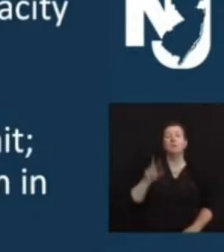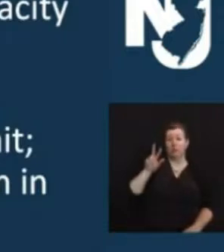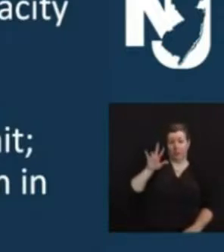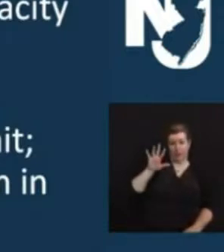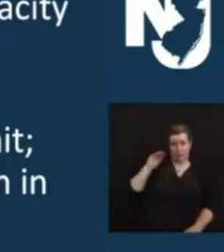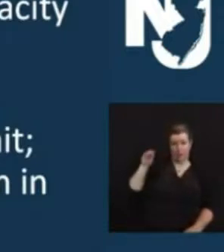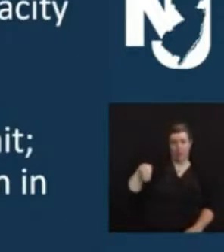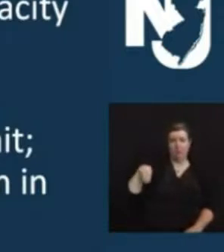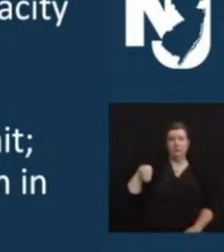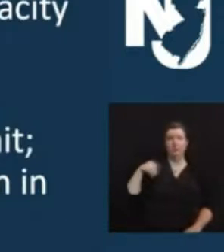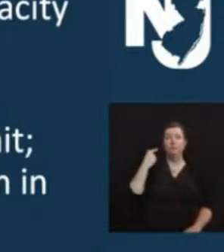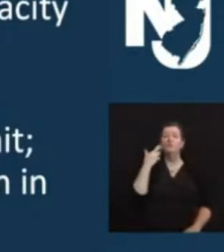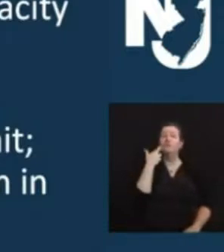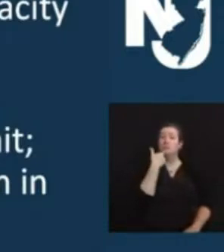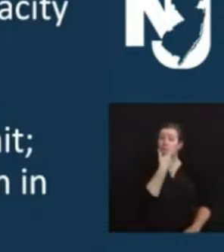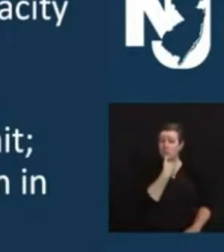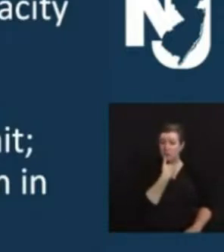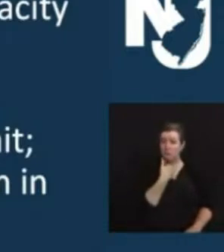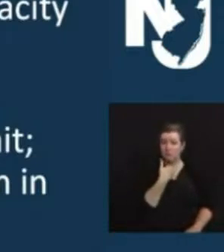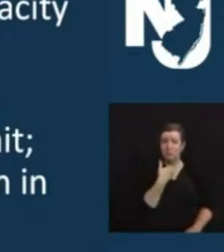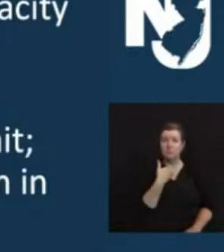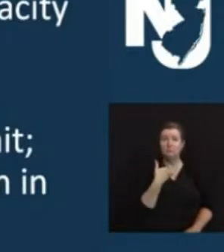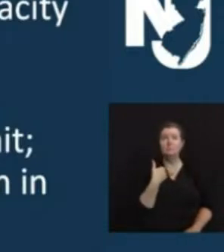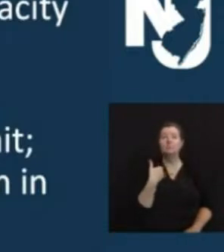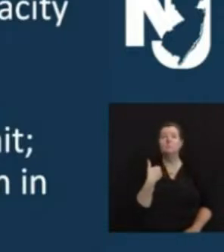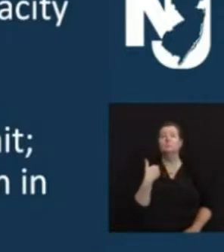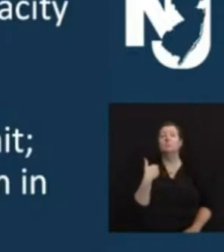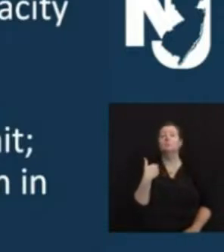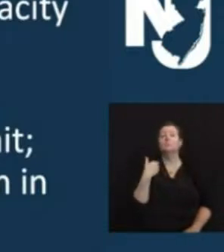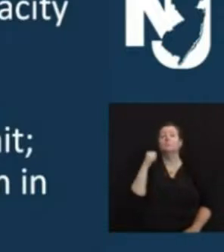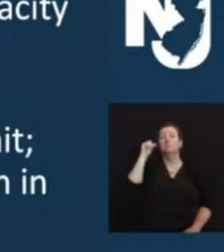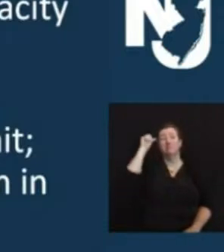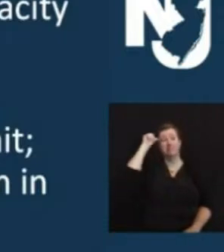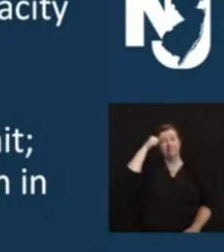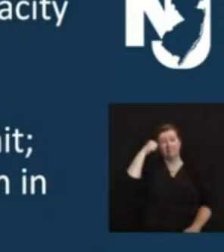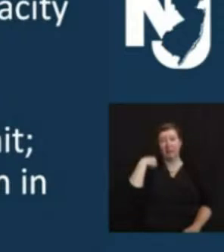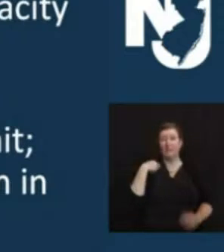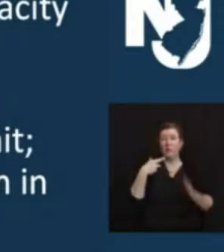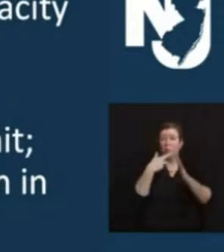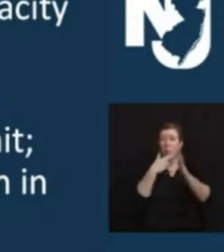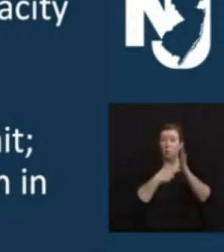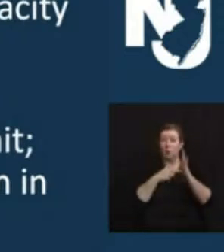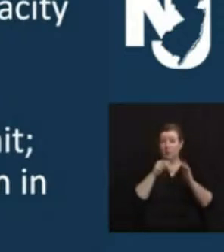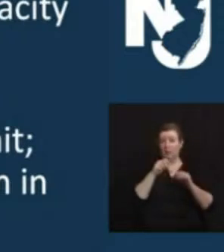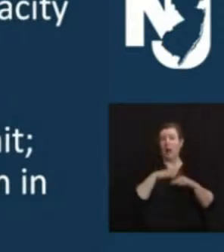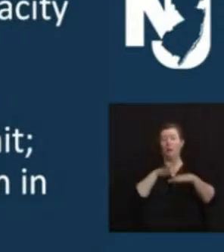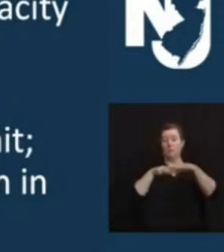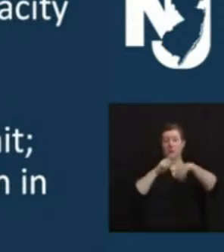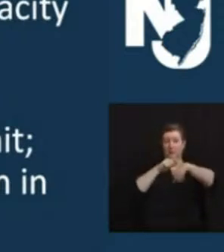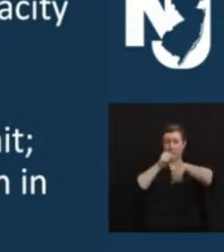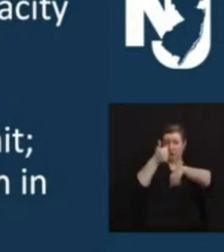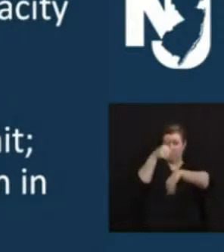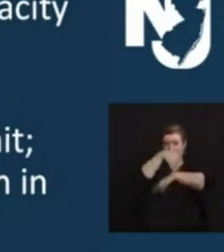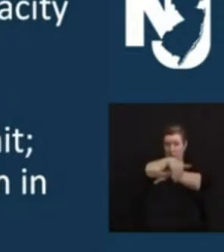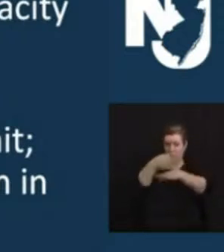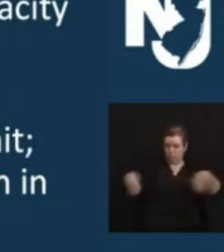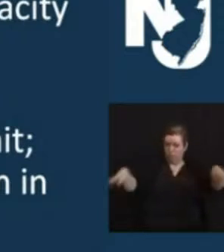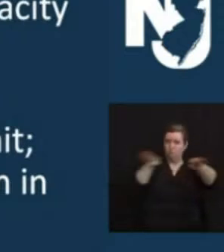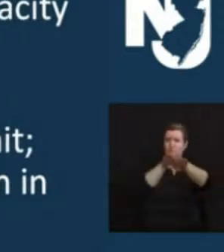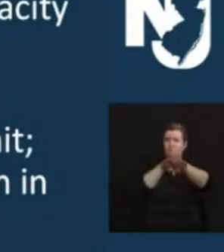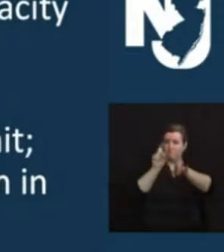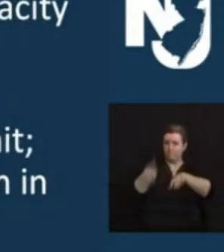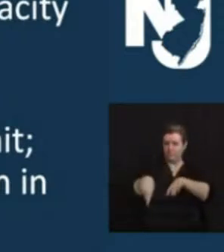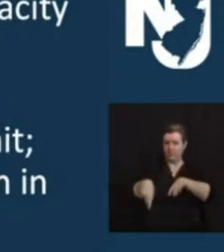all restaurants end indoor service as of 10 p.m. will be lifted. However, and this is important, municipalities or counties